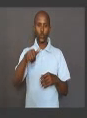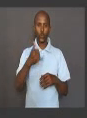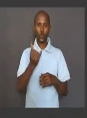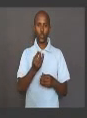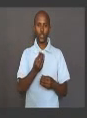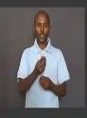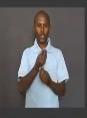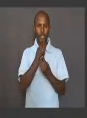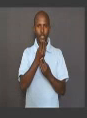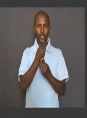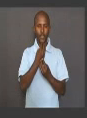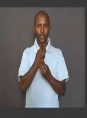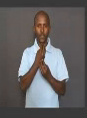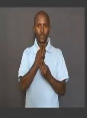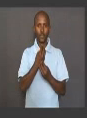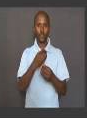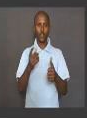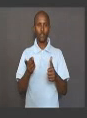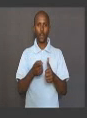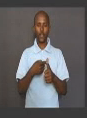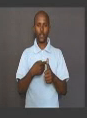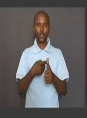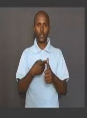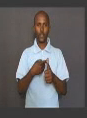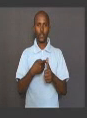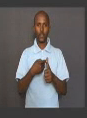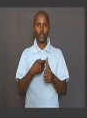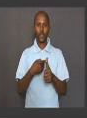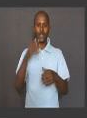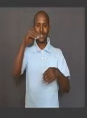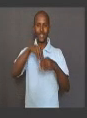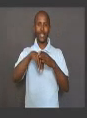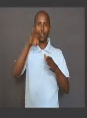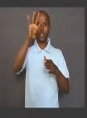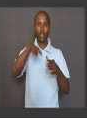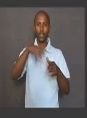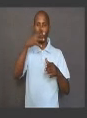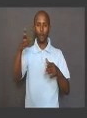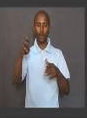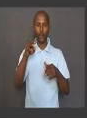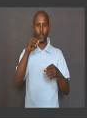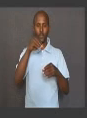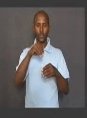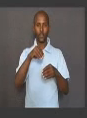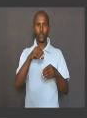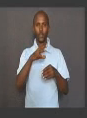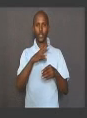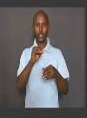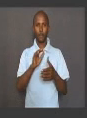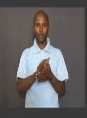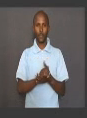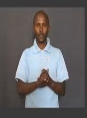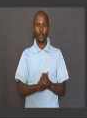days. If you want to put that information into a table, you can do something like this. The data can be put